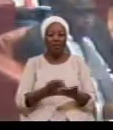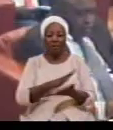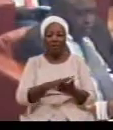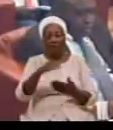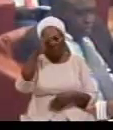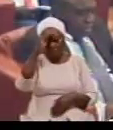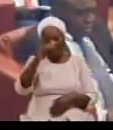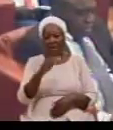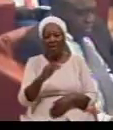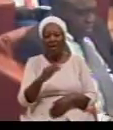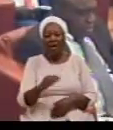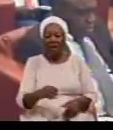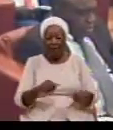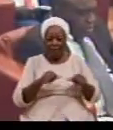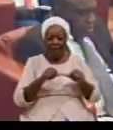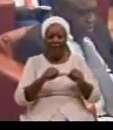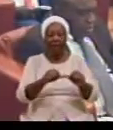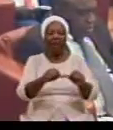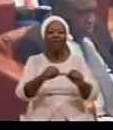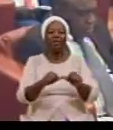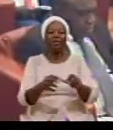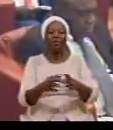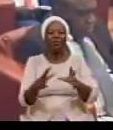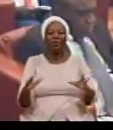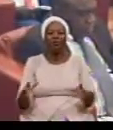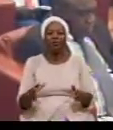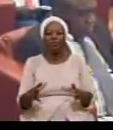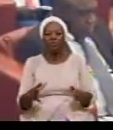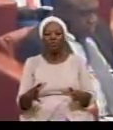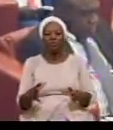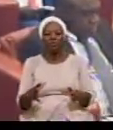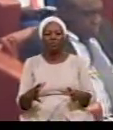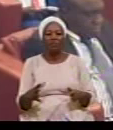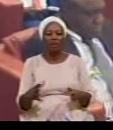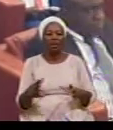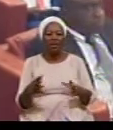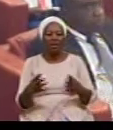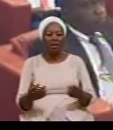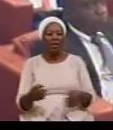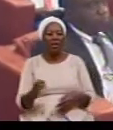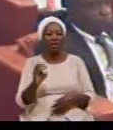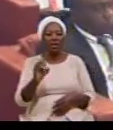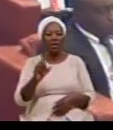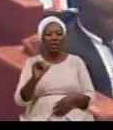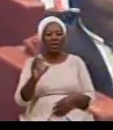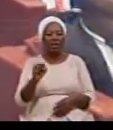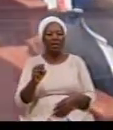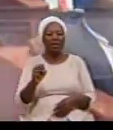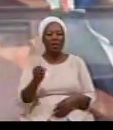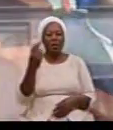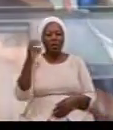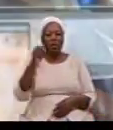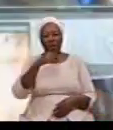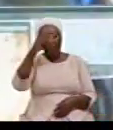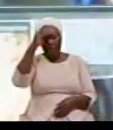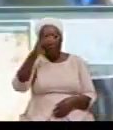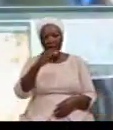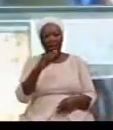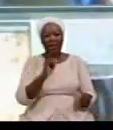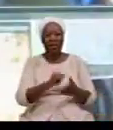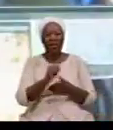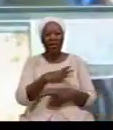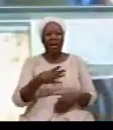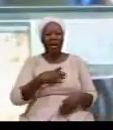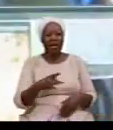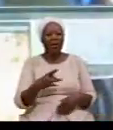me, availeth much. Elijah was a man subject to like passions as we